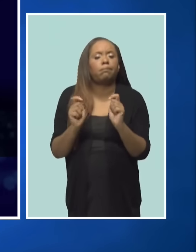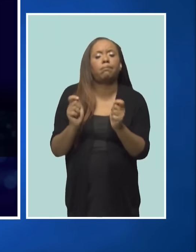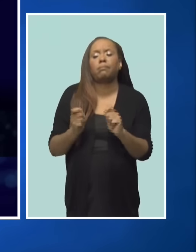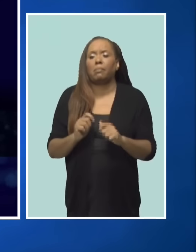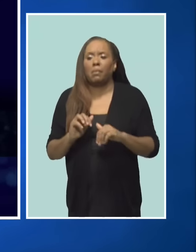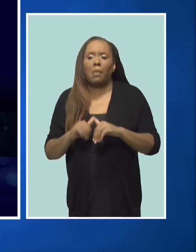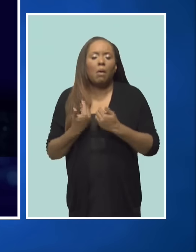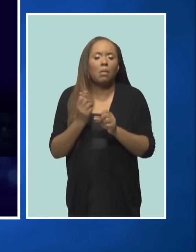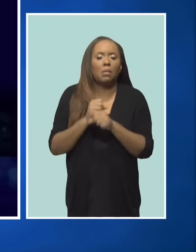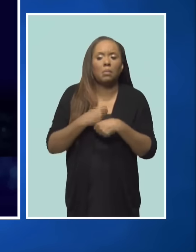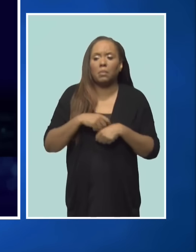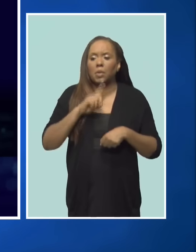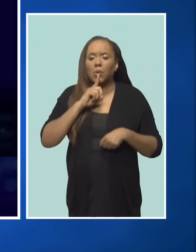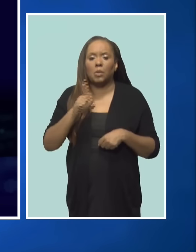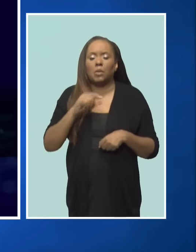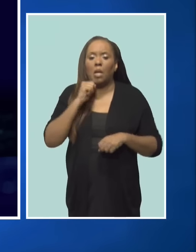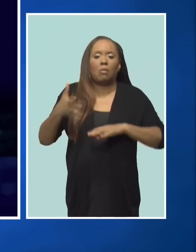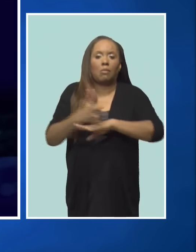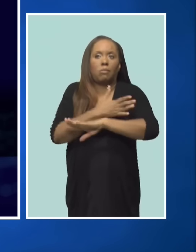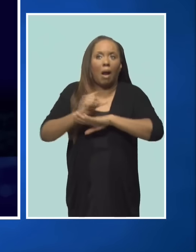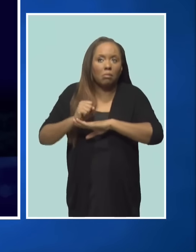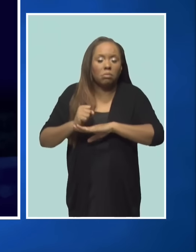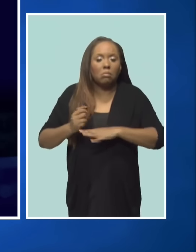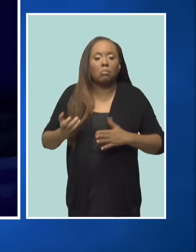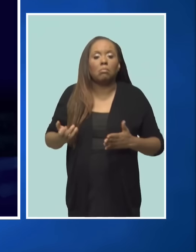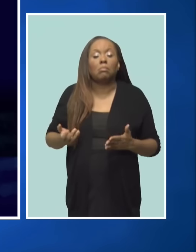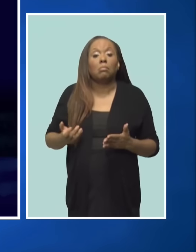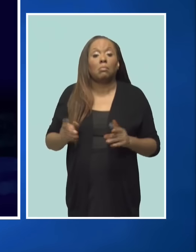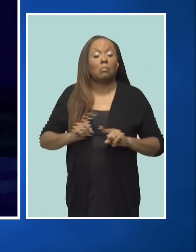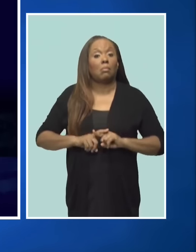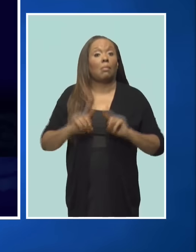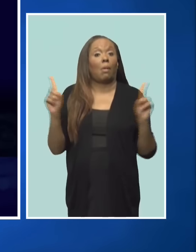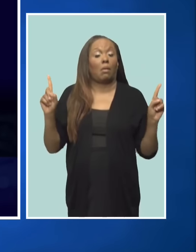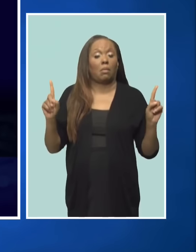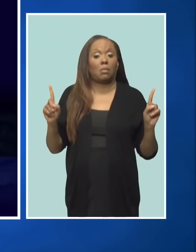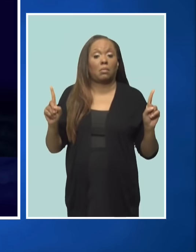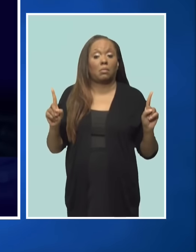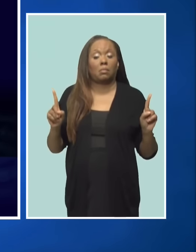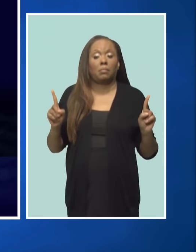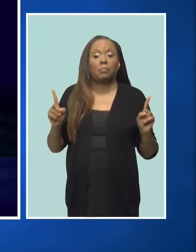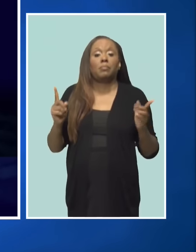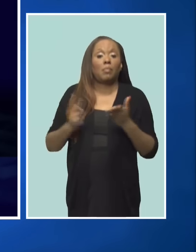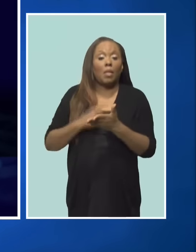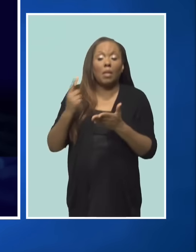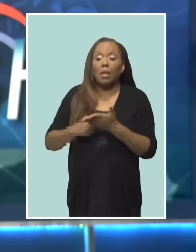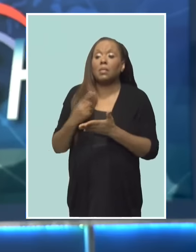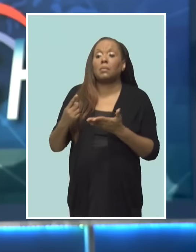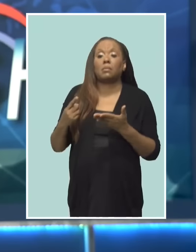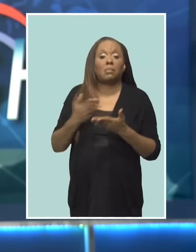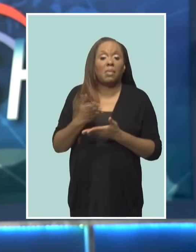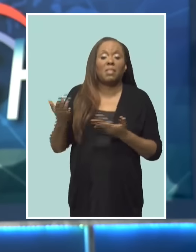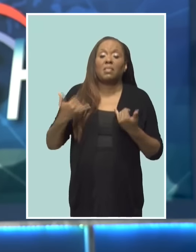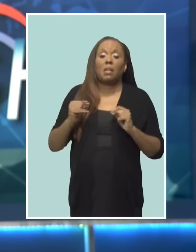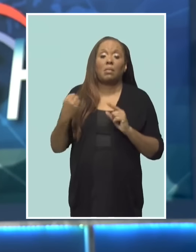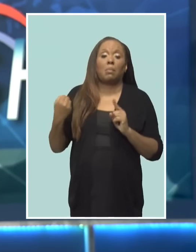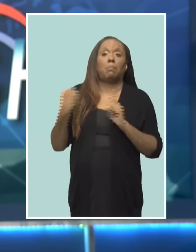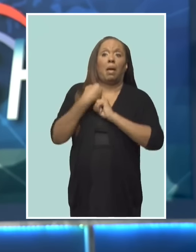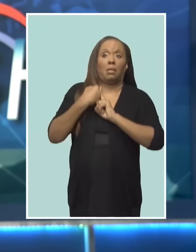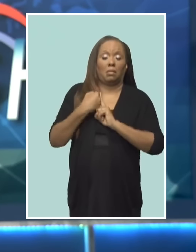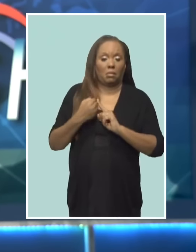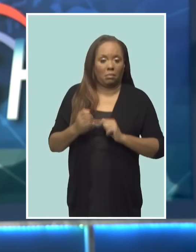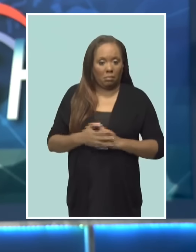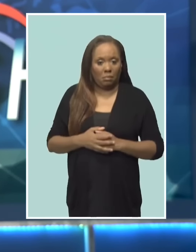ensure that they do not run out. However, we're not immune from things like this strike. Government is